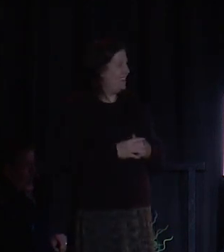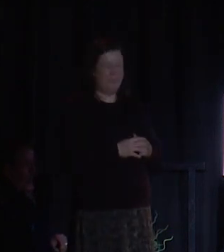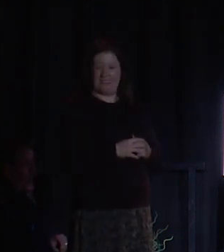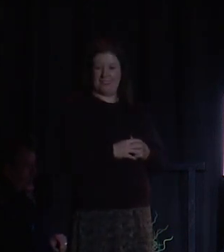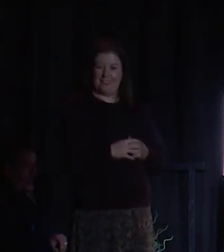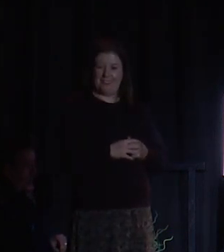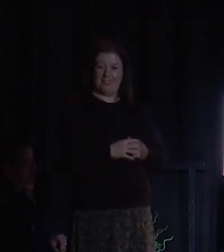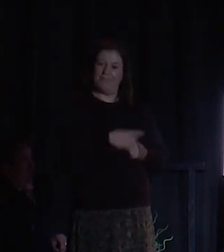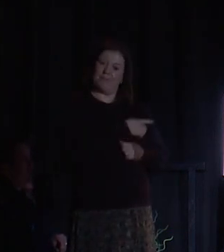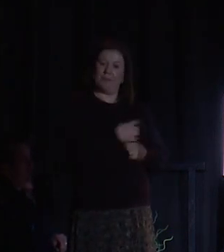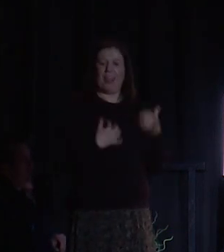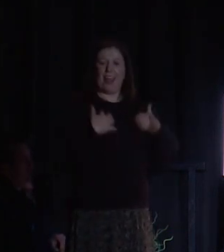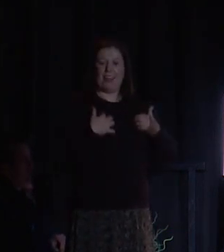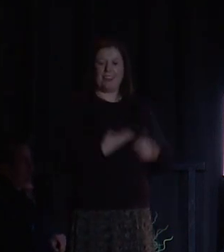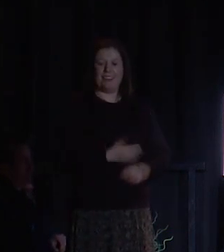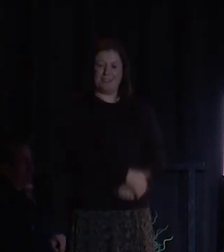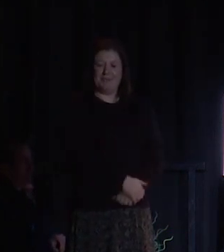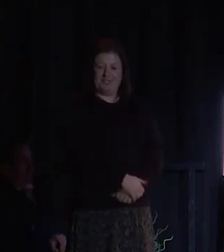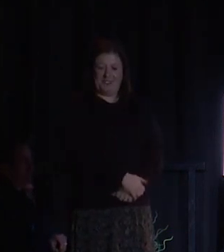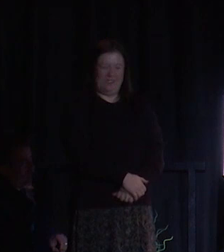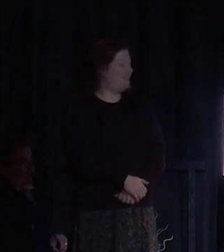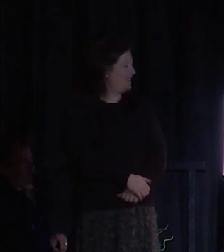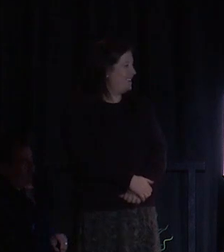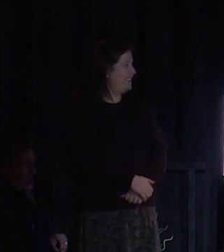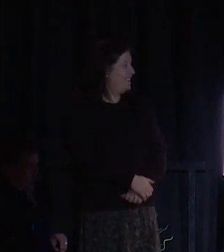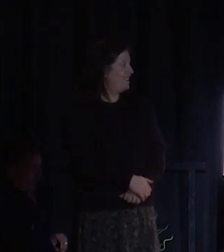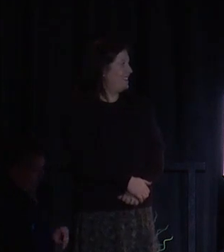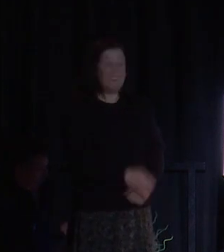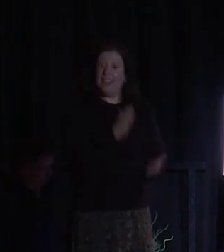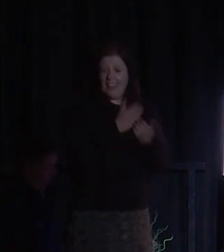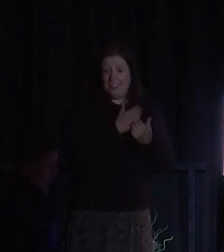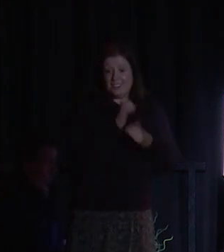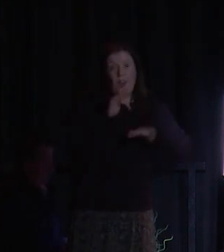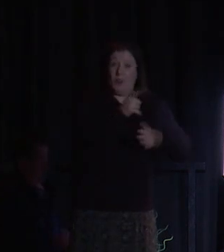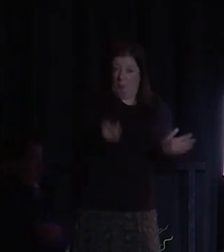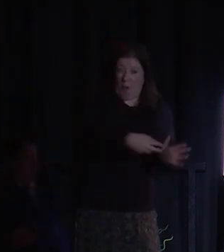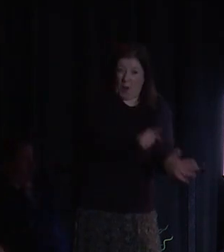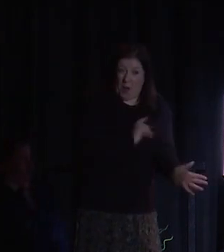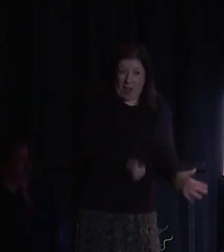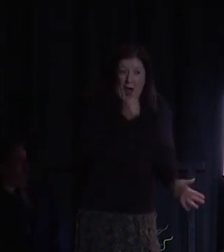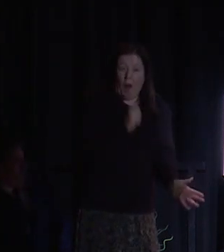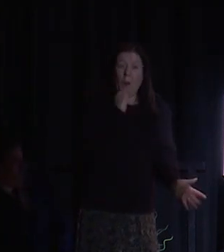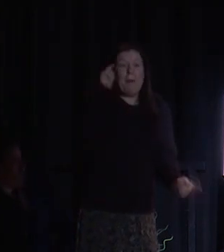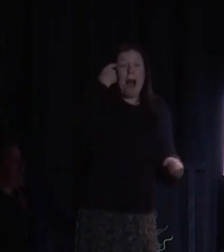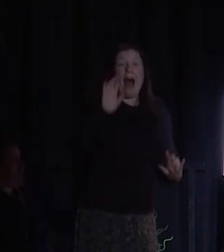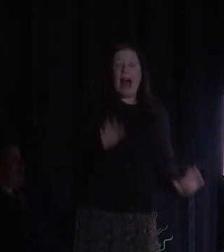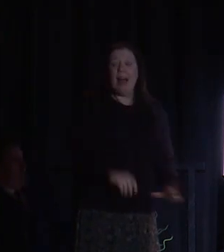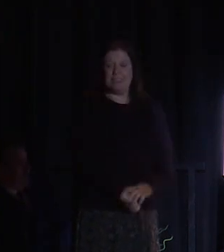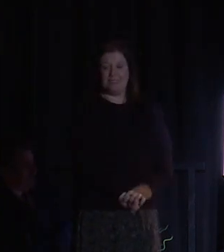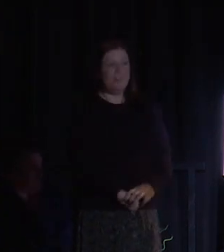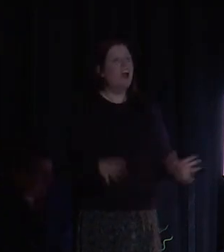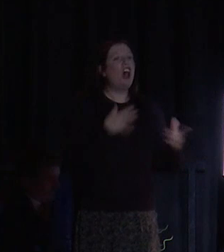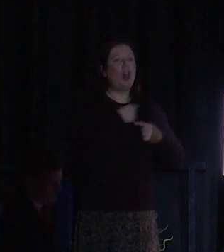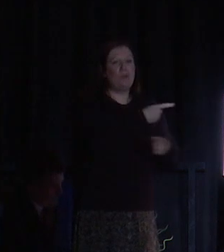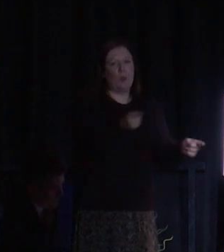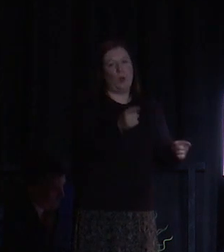Kaboom! Chicka-pow! So it's happening. So, you know, book it. It's going to be mental. Love you